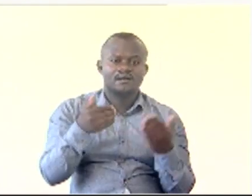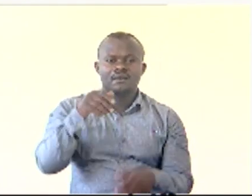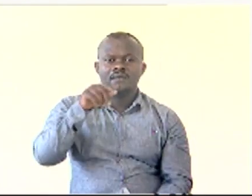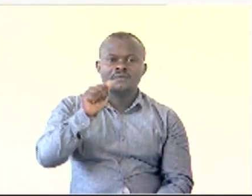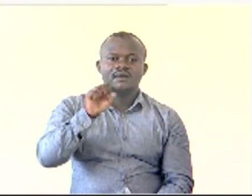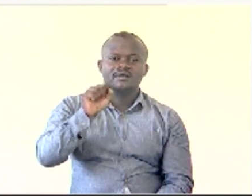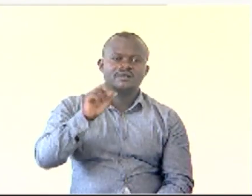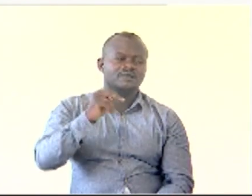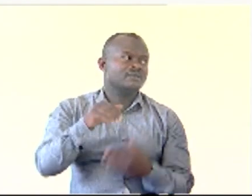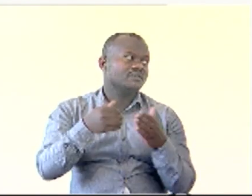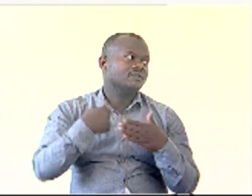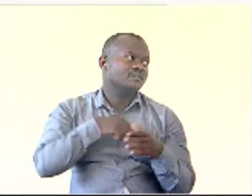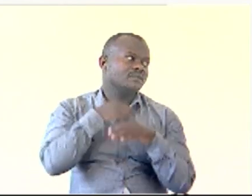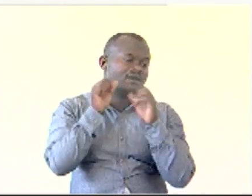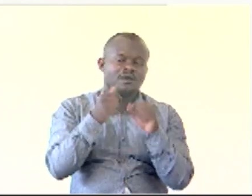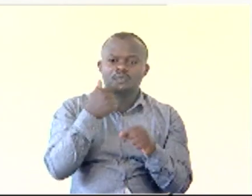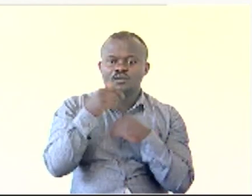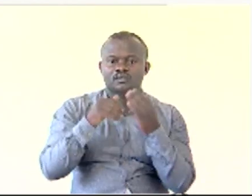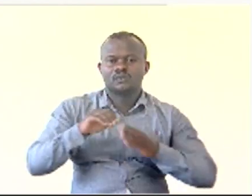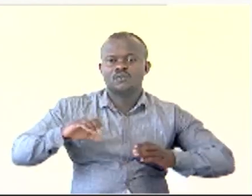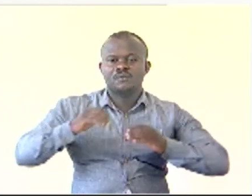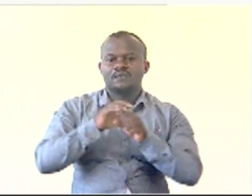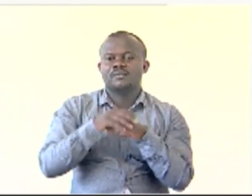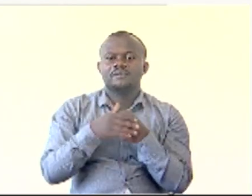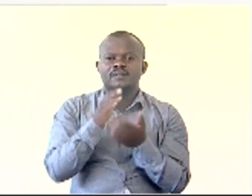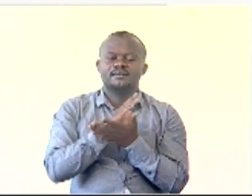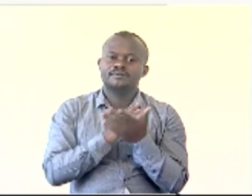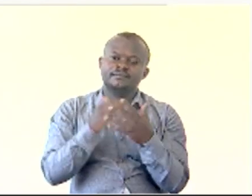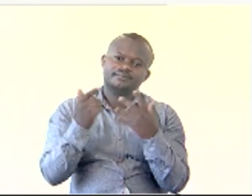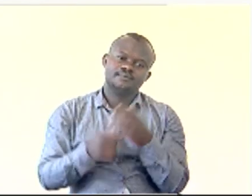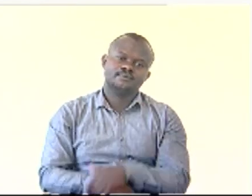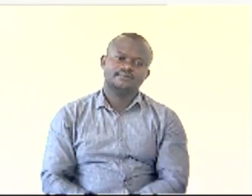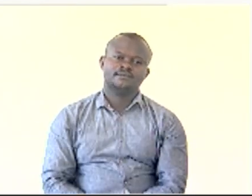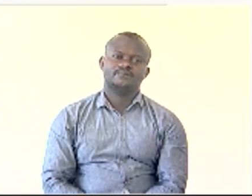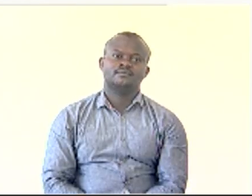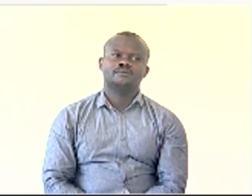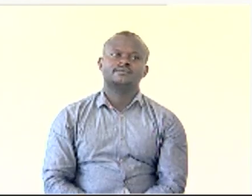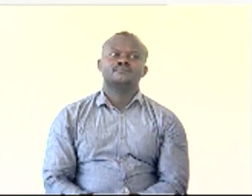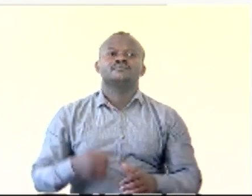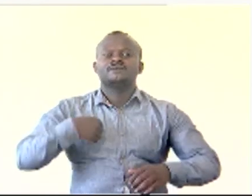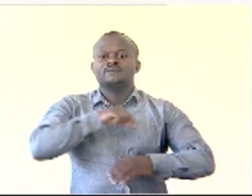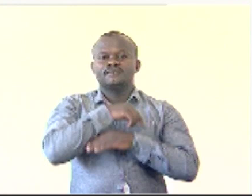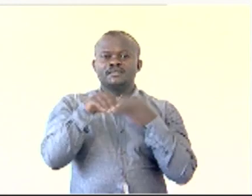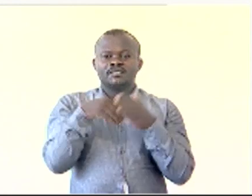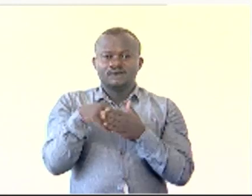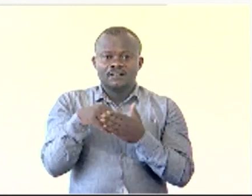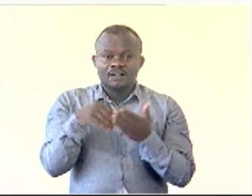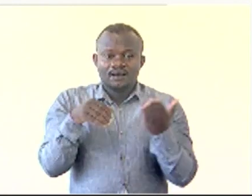tarsals. These are the bone that is able to do what? To move, to make some slight movement. We have synovial